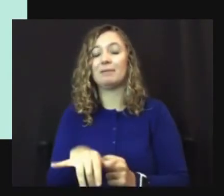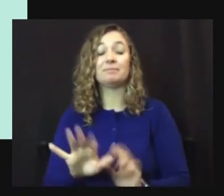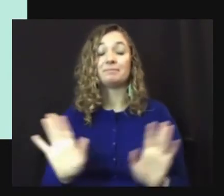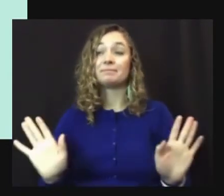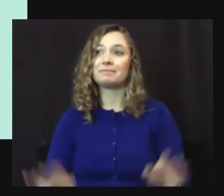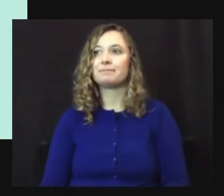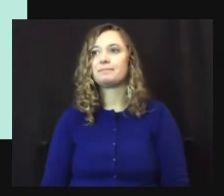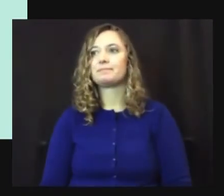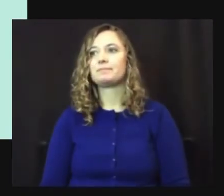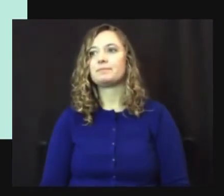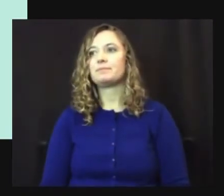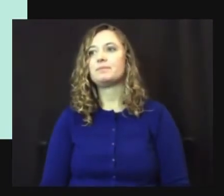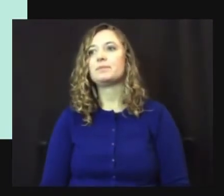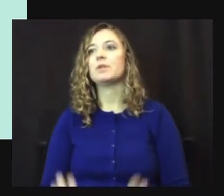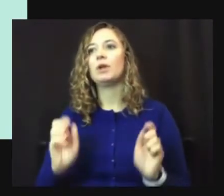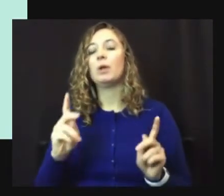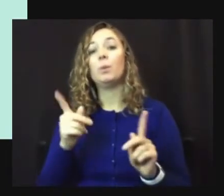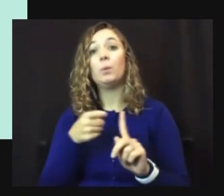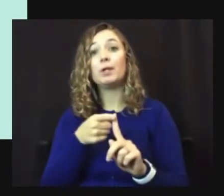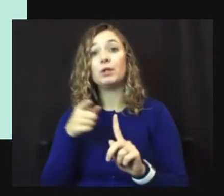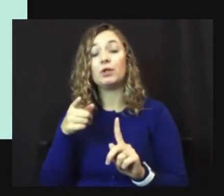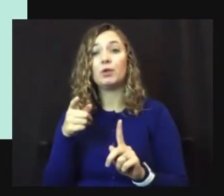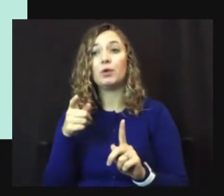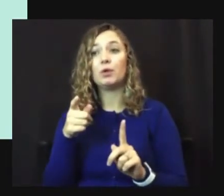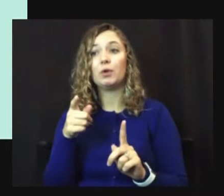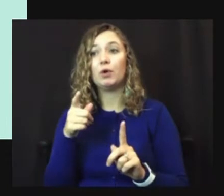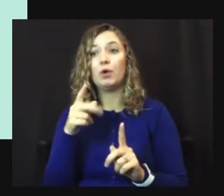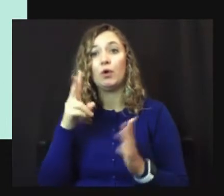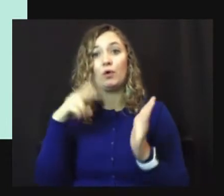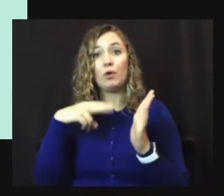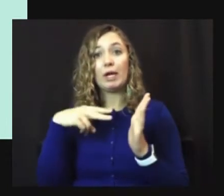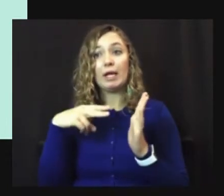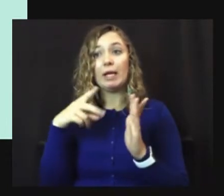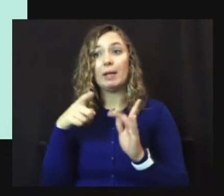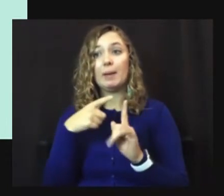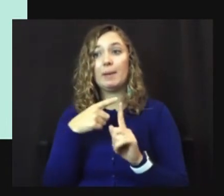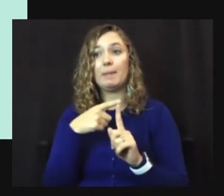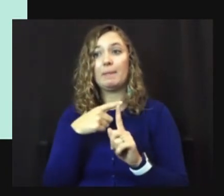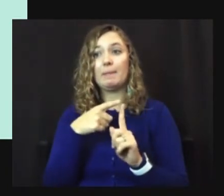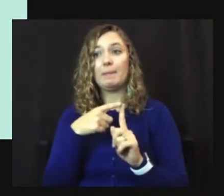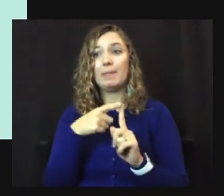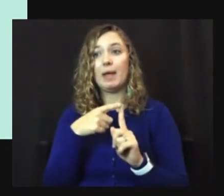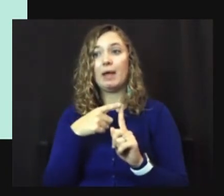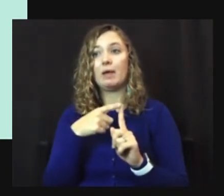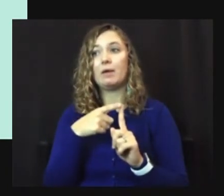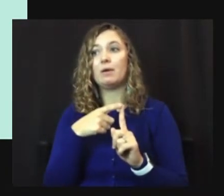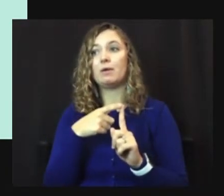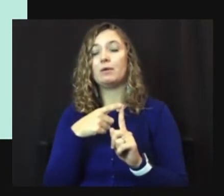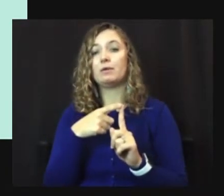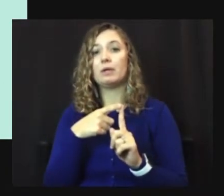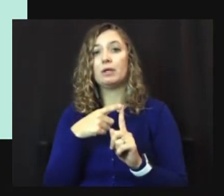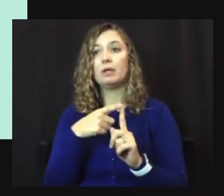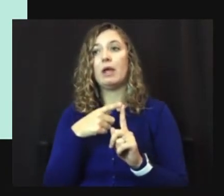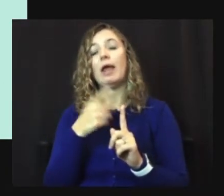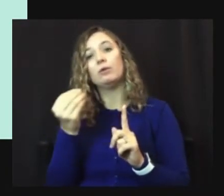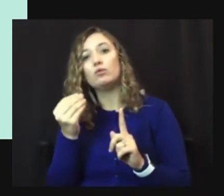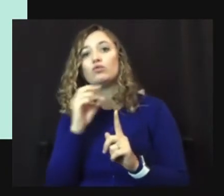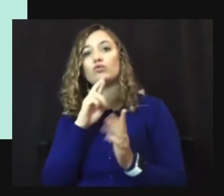So when you read about, and we're going to kind of reference Matthew's story a little bit